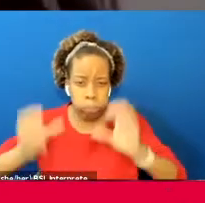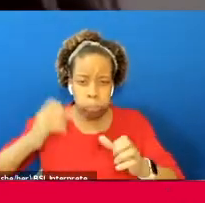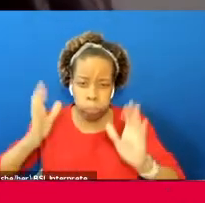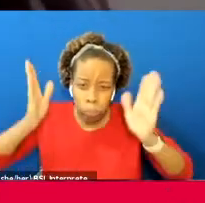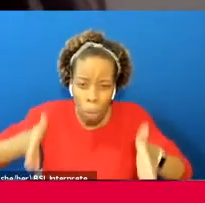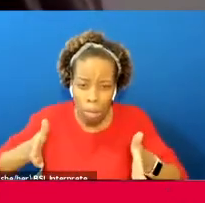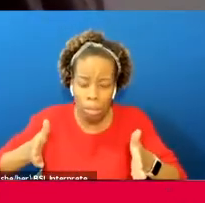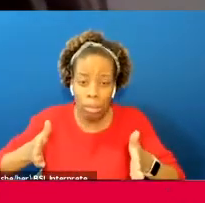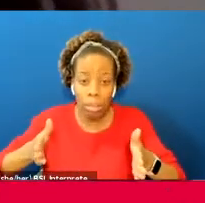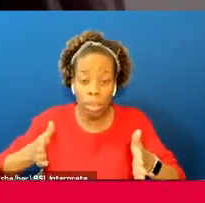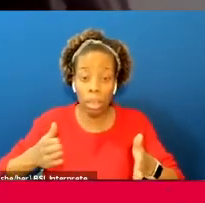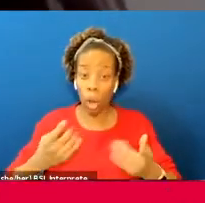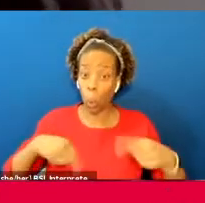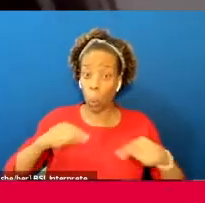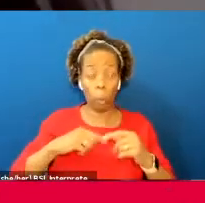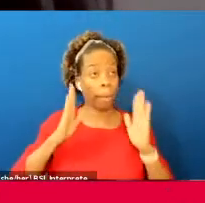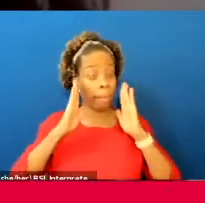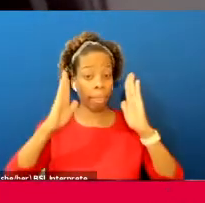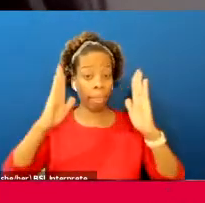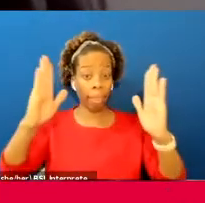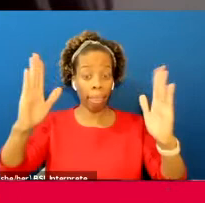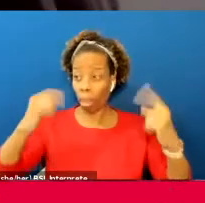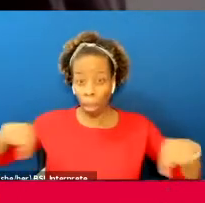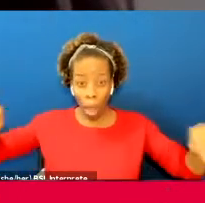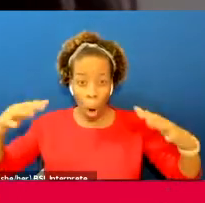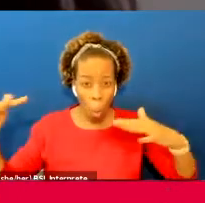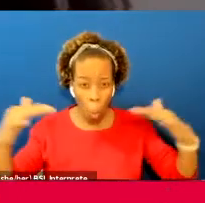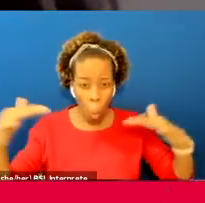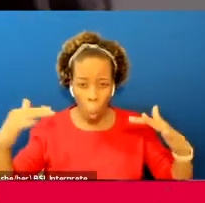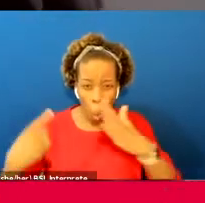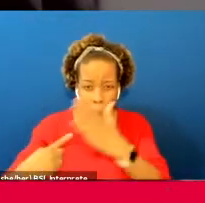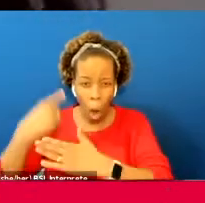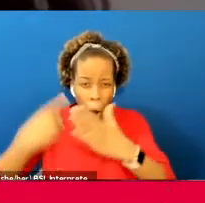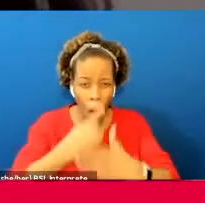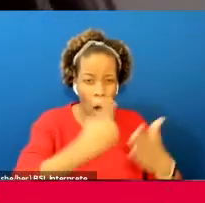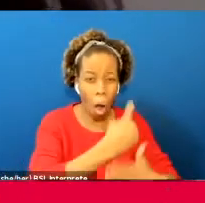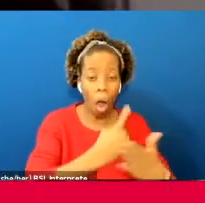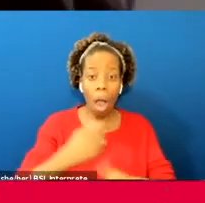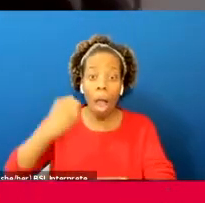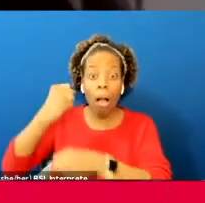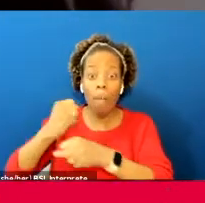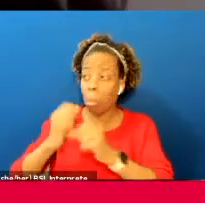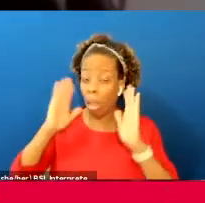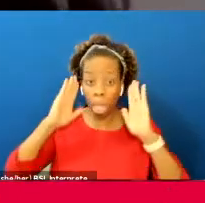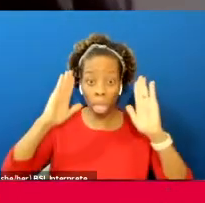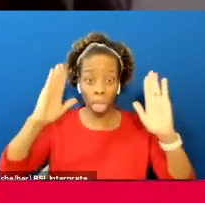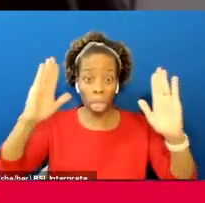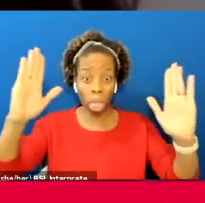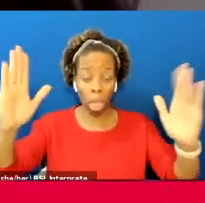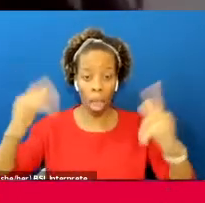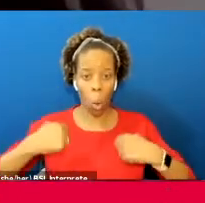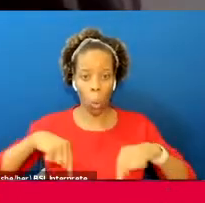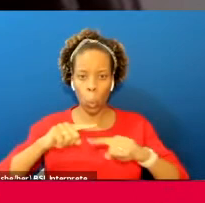to forget the horrors of war with the small crumbs of comfort given to us by the government to appease us, to stop us from revolting, to stop